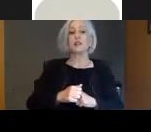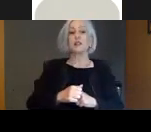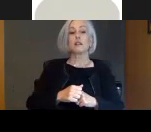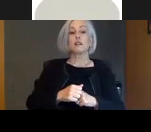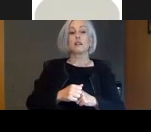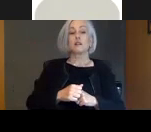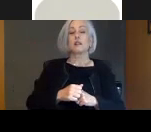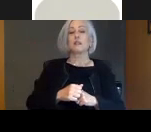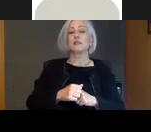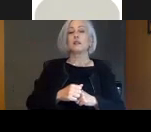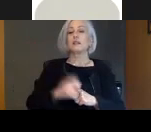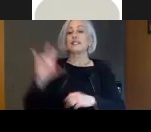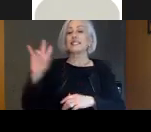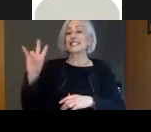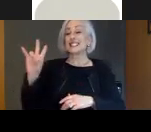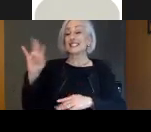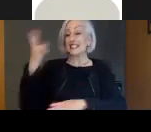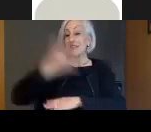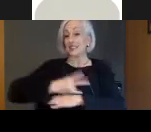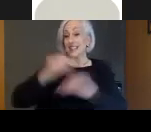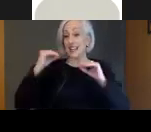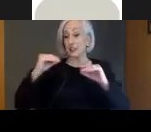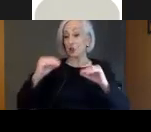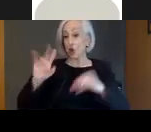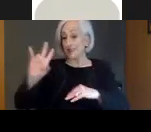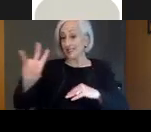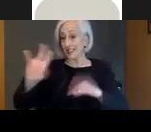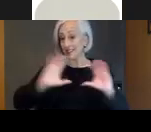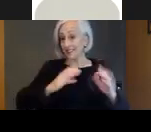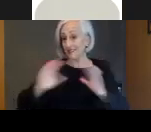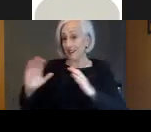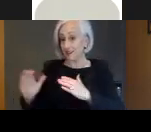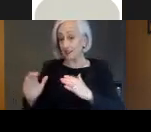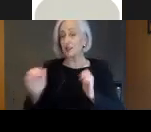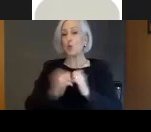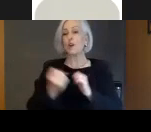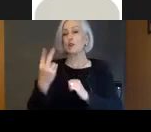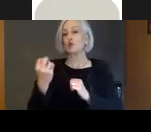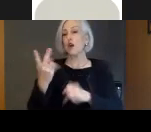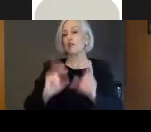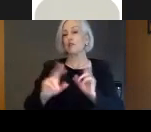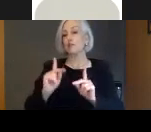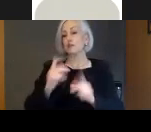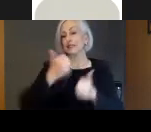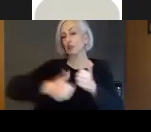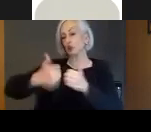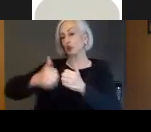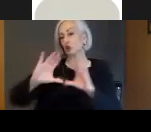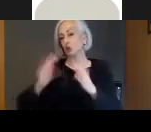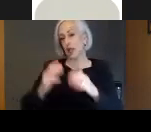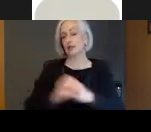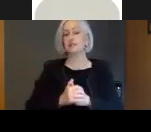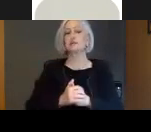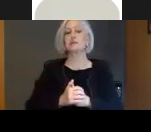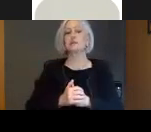had 7 courses. There were about 10, 12 people in each. You could say one of the things that I learned from this, and I'm going to do